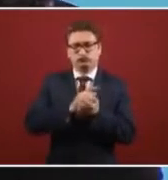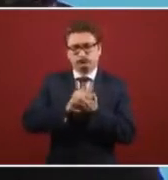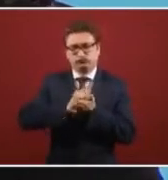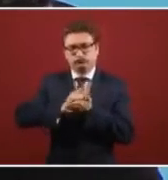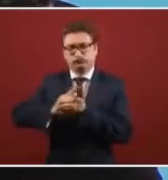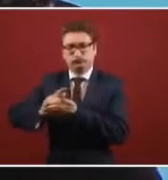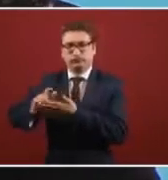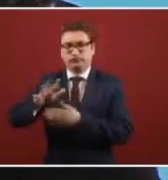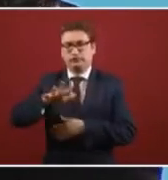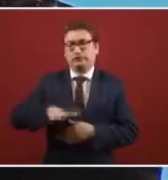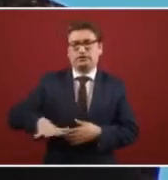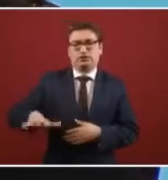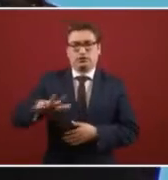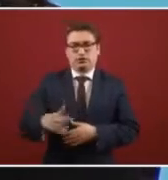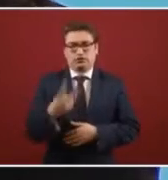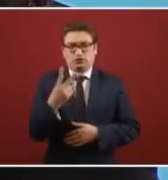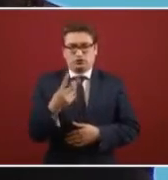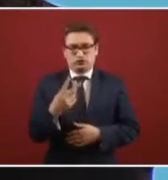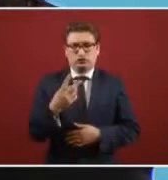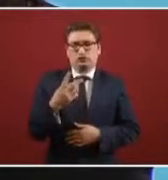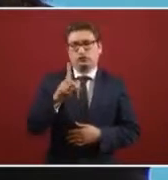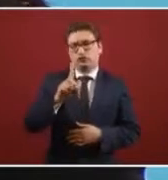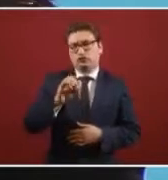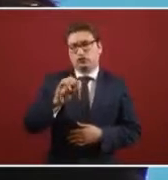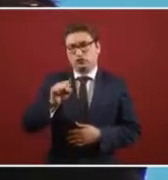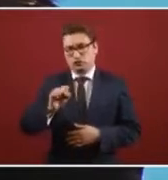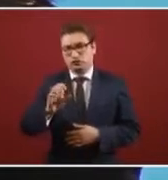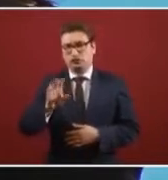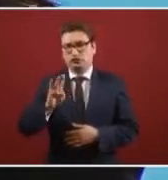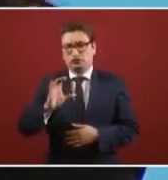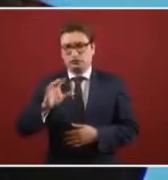Paraíso Dos Bocas. And inform you